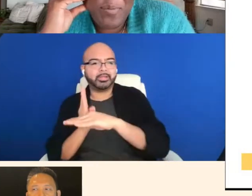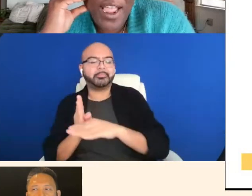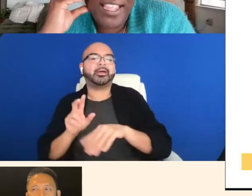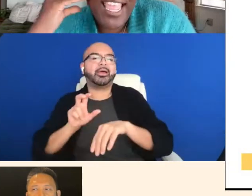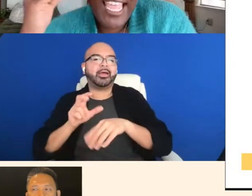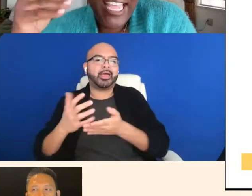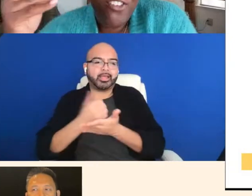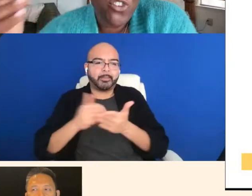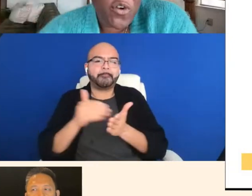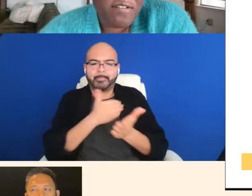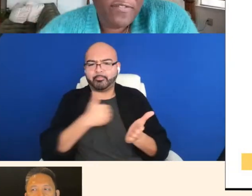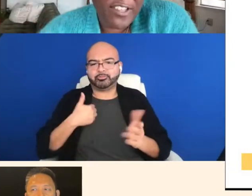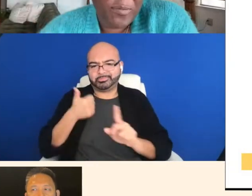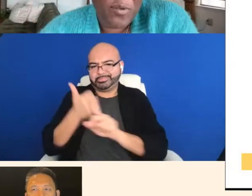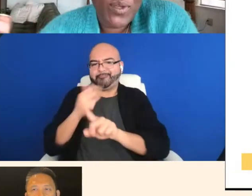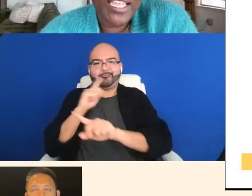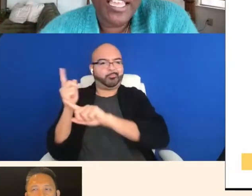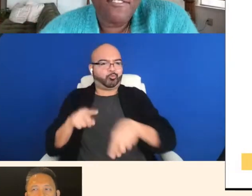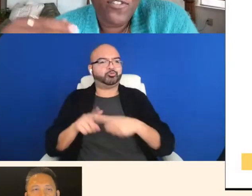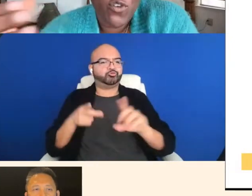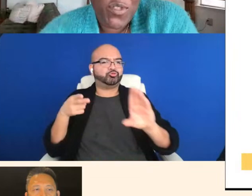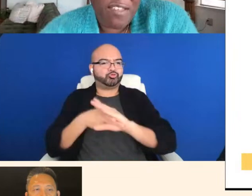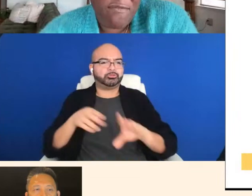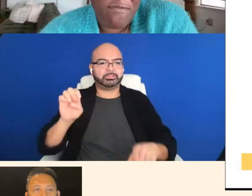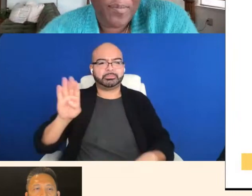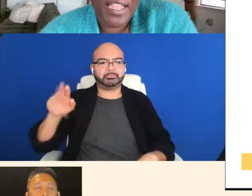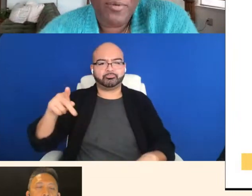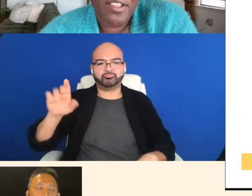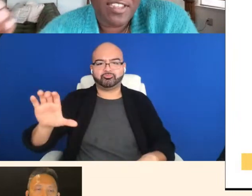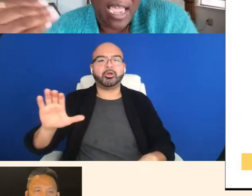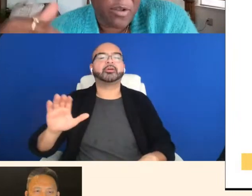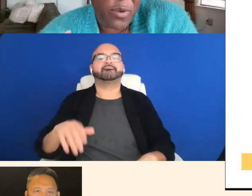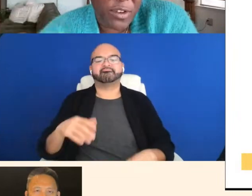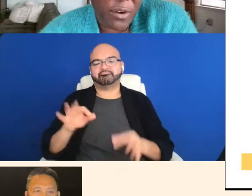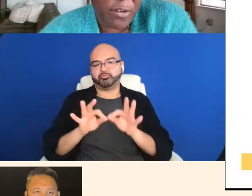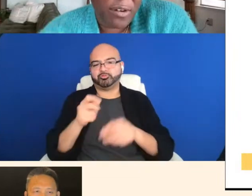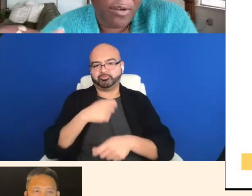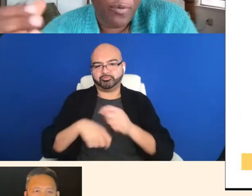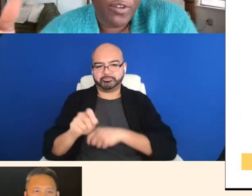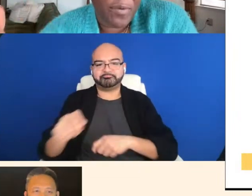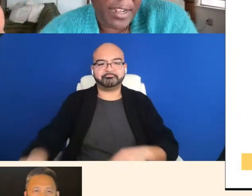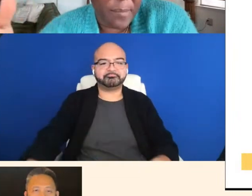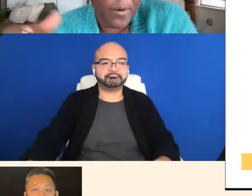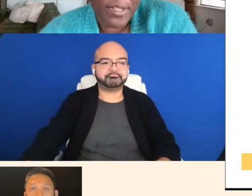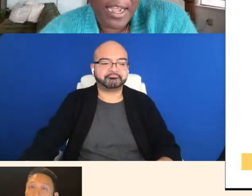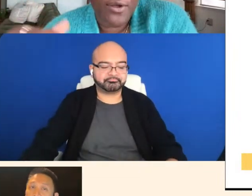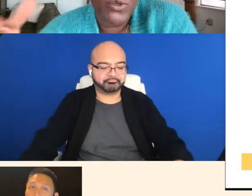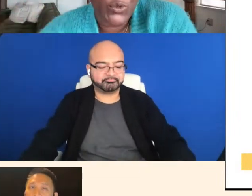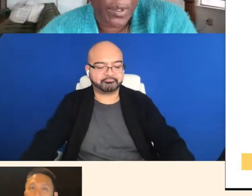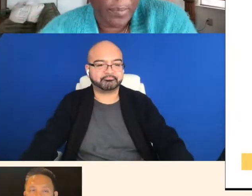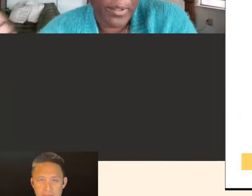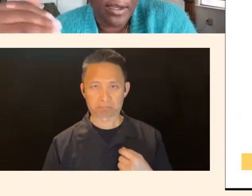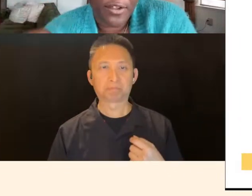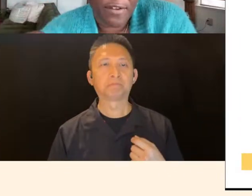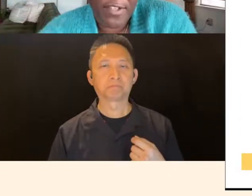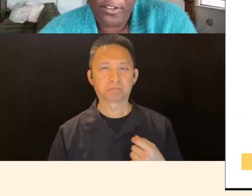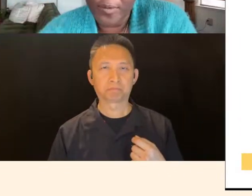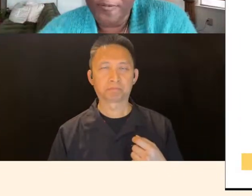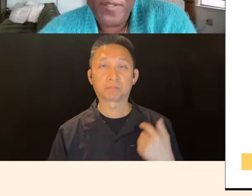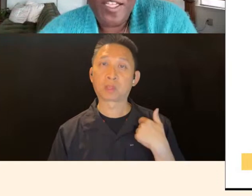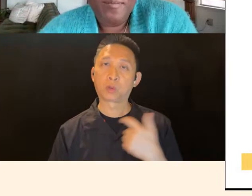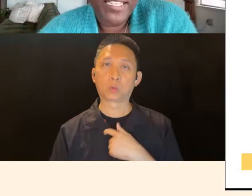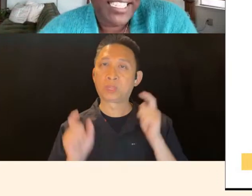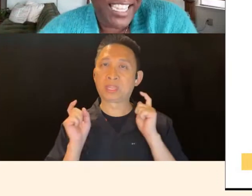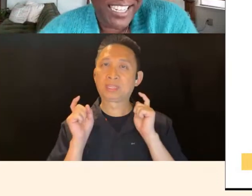in EB-PREC. It's your investment. We give you the investment, and when it's time to return, when you're ready to pull it out, you can pull out your